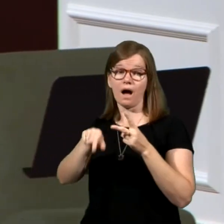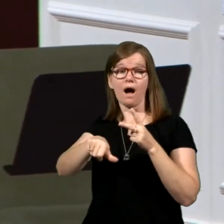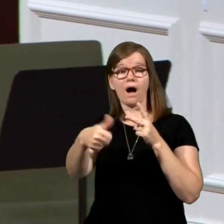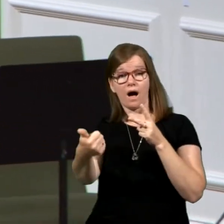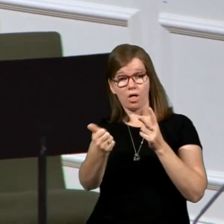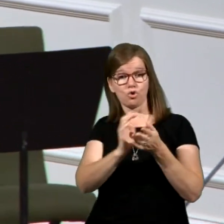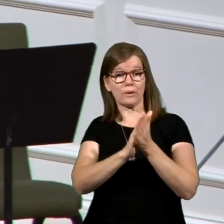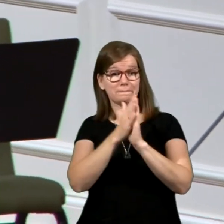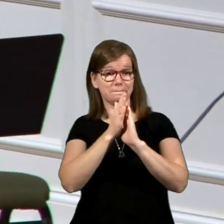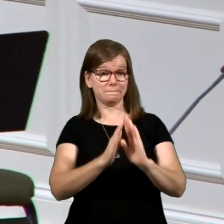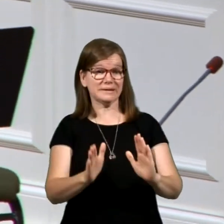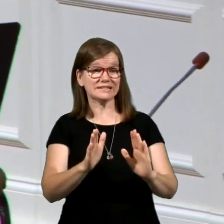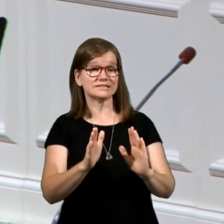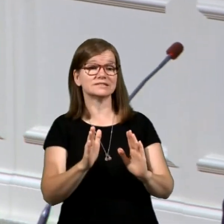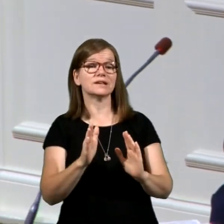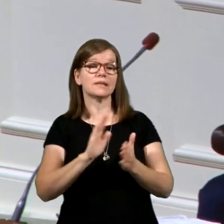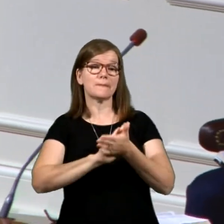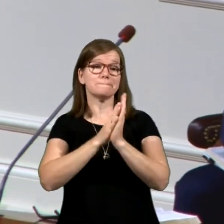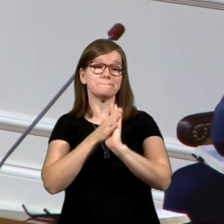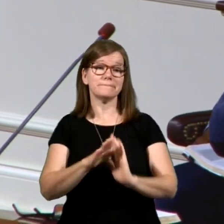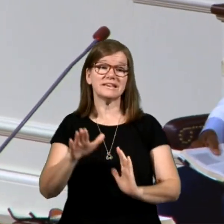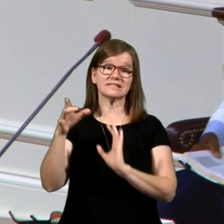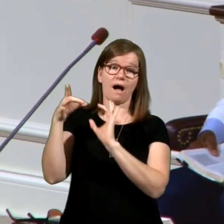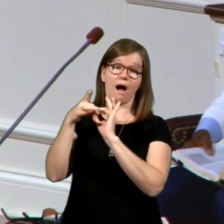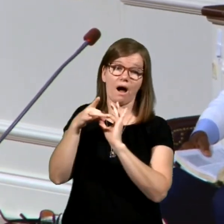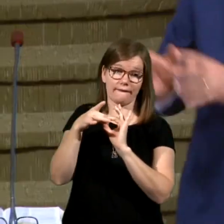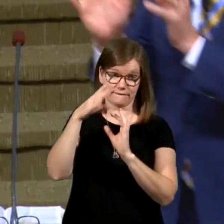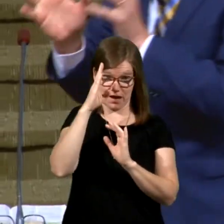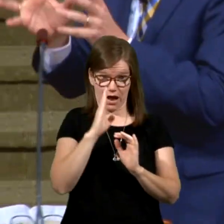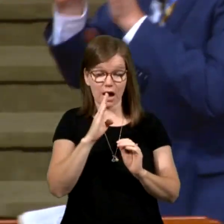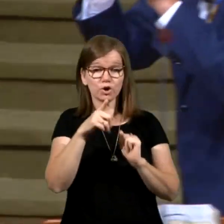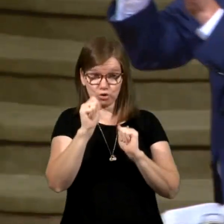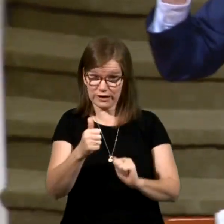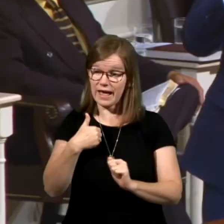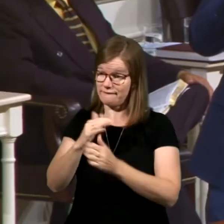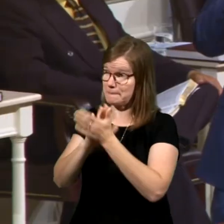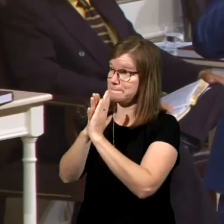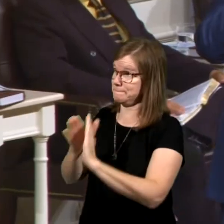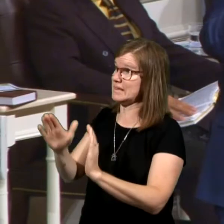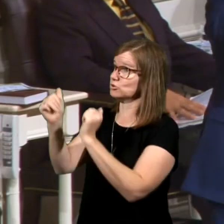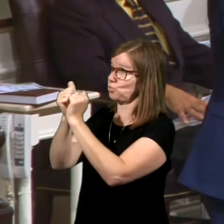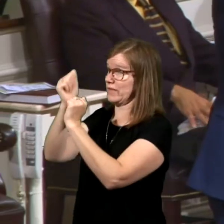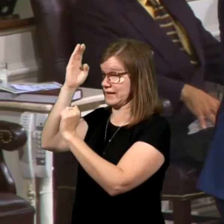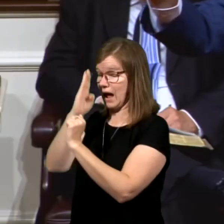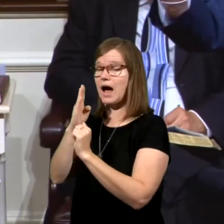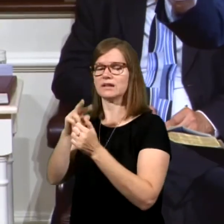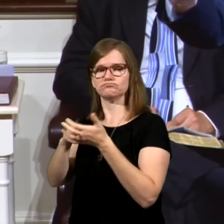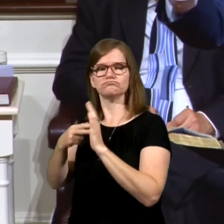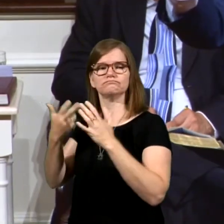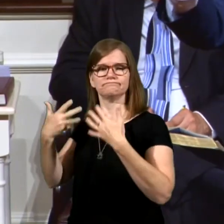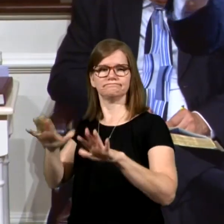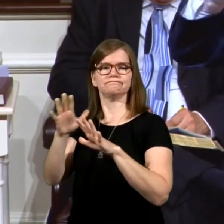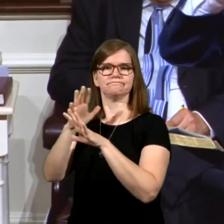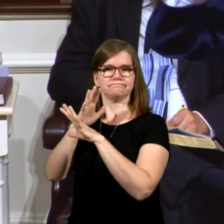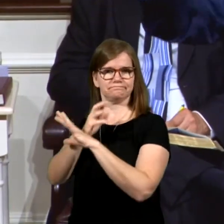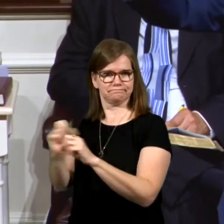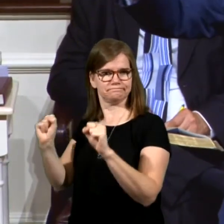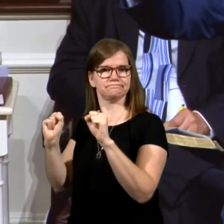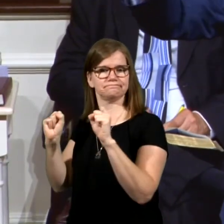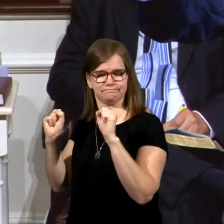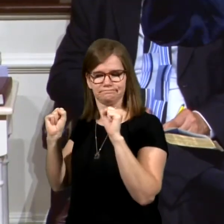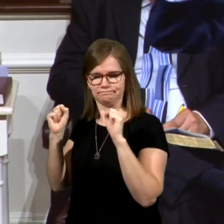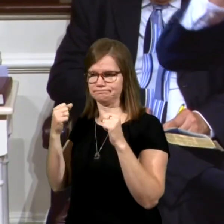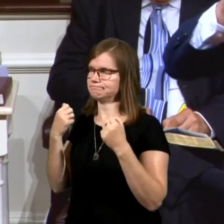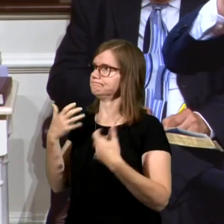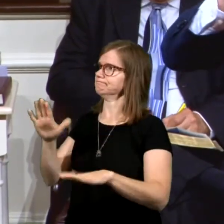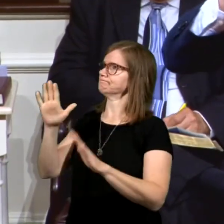peace, and that's the peace of God. Now, you can have peace with God, and that's whenever you settle your salvation. You now